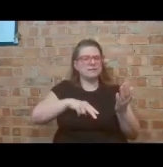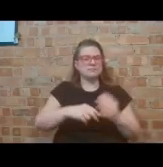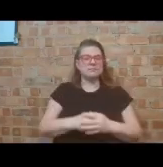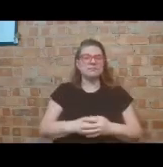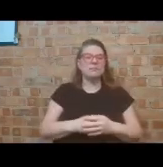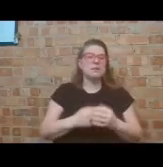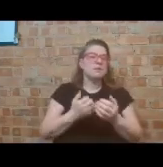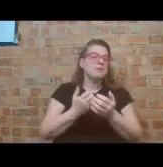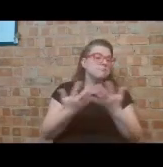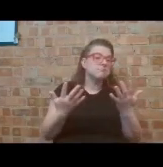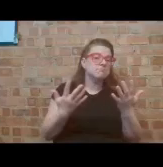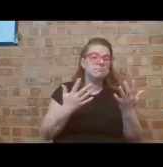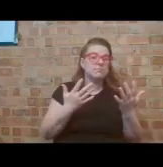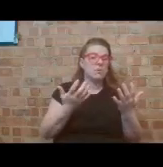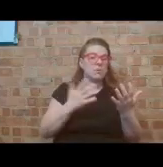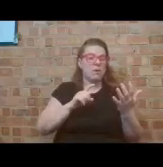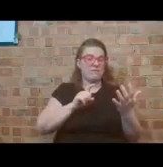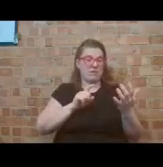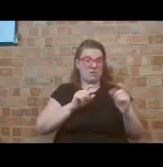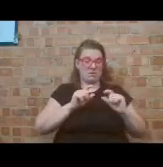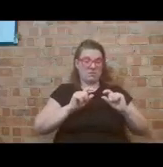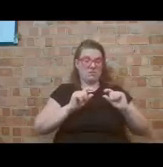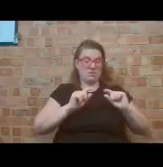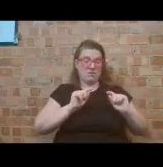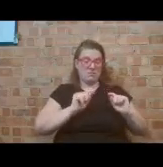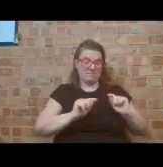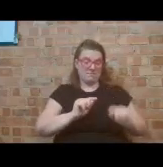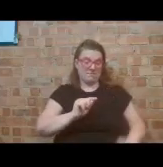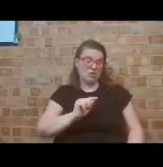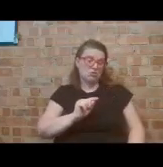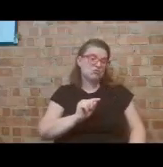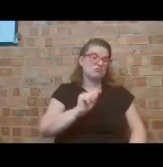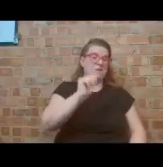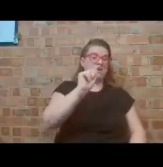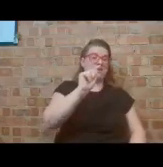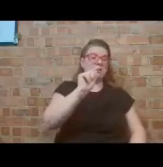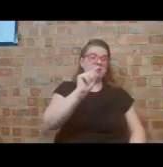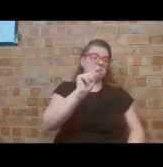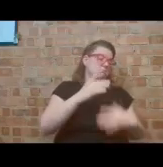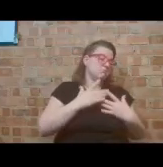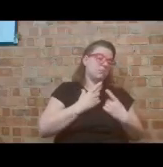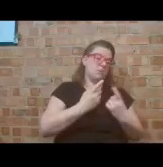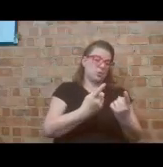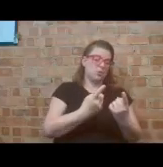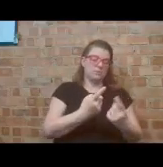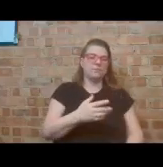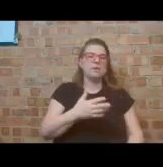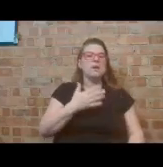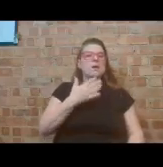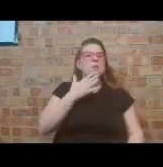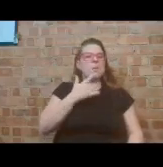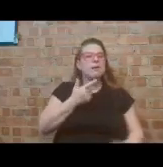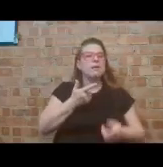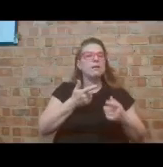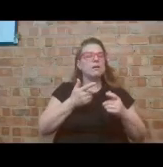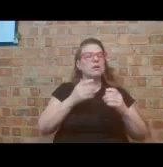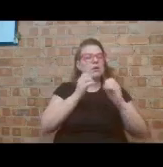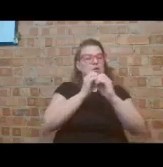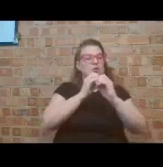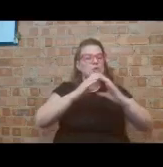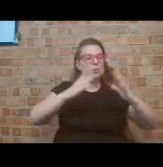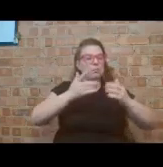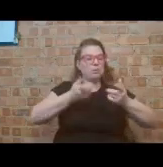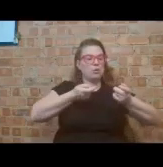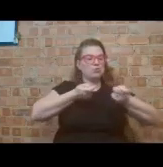Wherever you put it on the screen, that's where it's gonna stay. Once I've turned the zoom controller on for someone, I